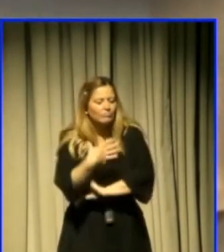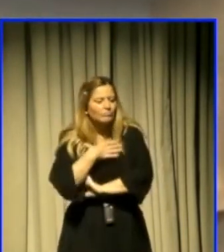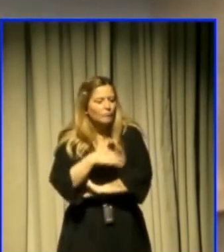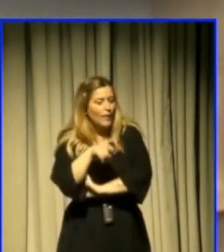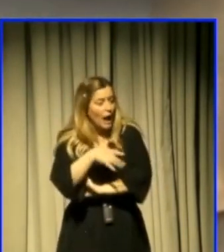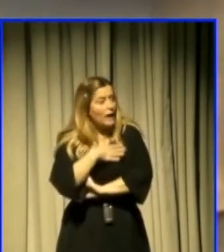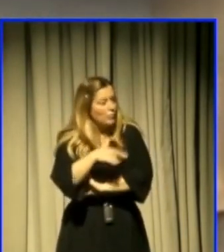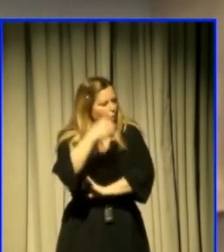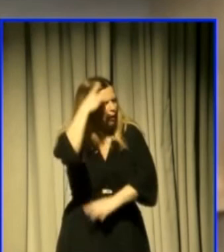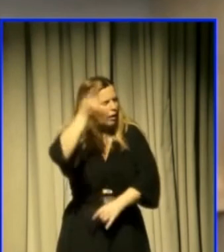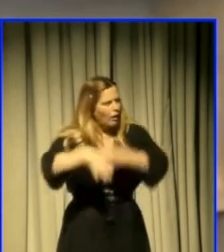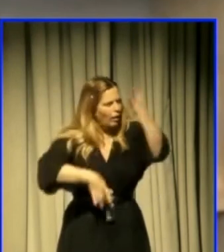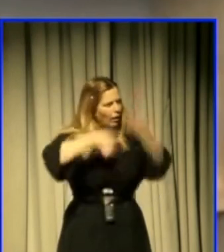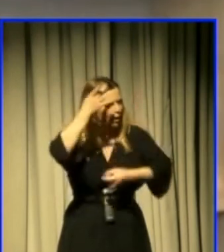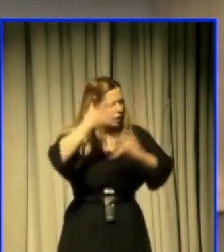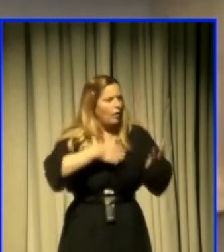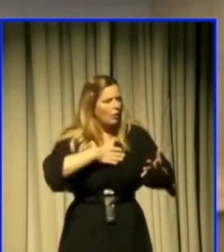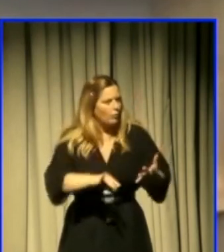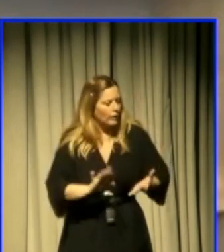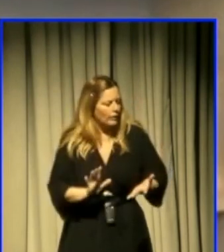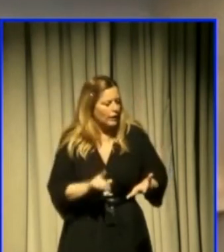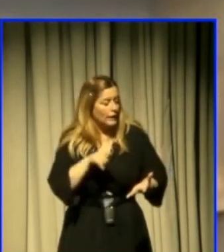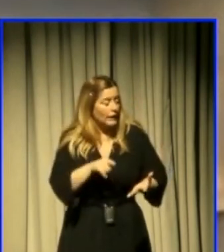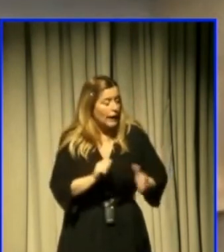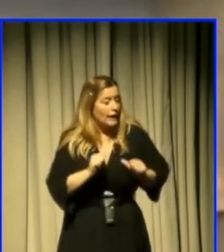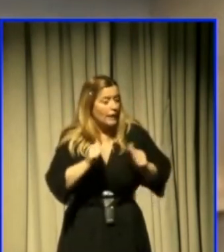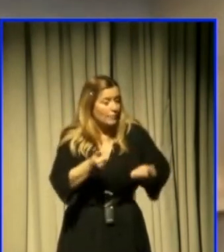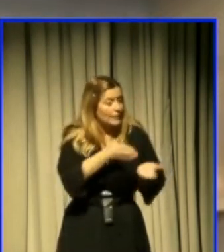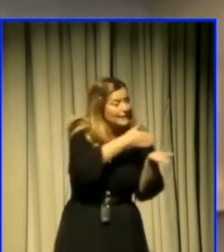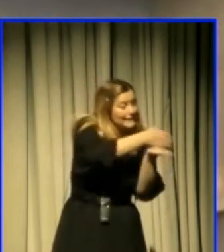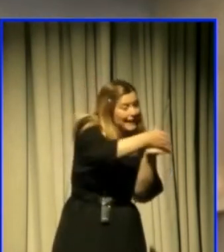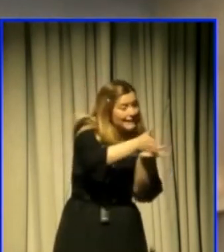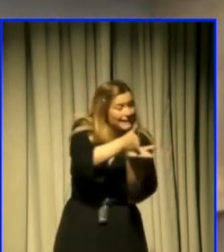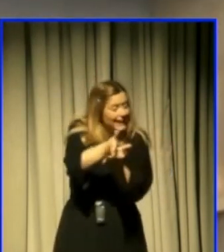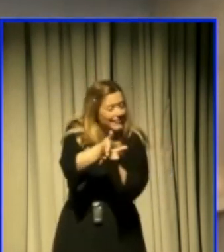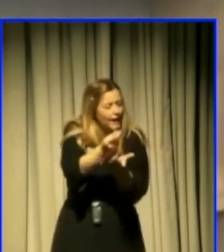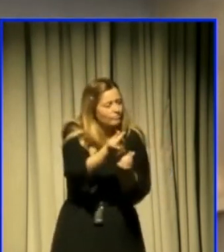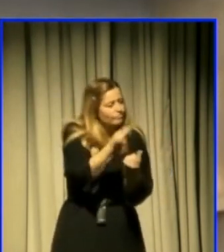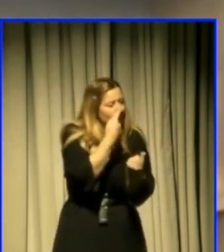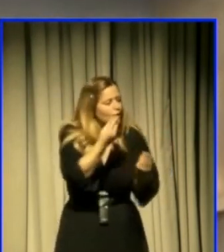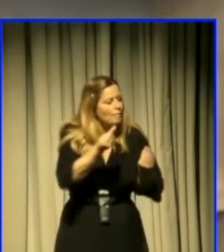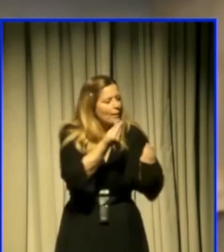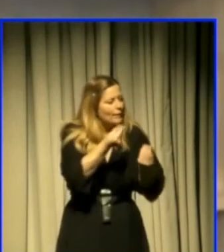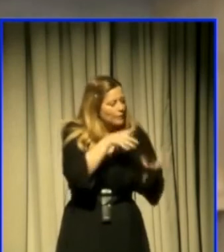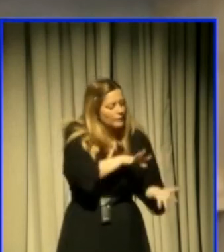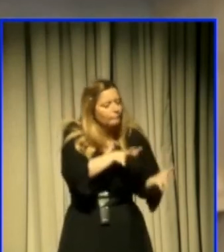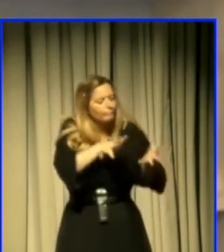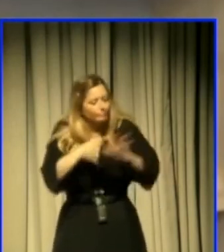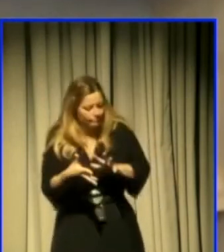as a starting point for your innovation processes. So often this type of work is